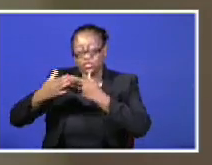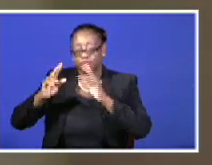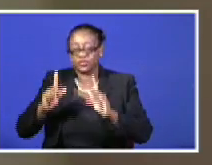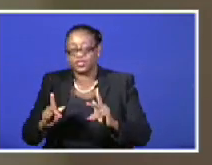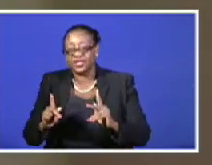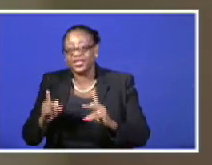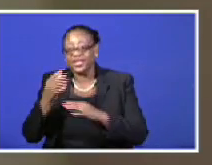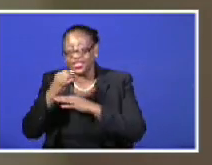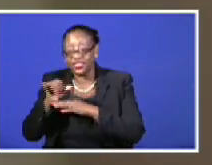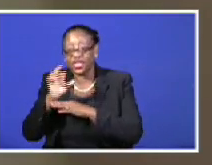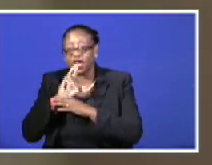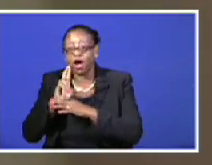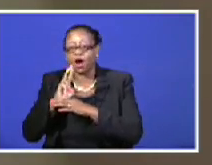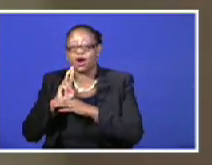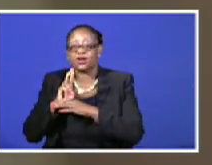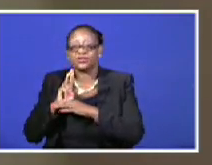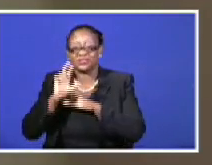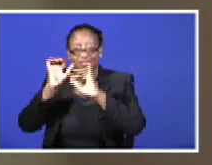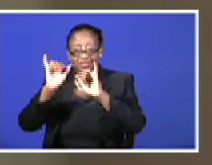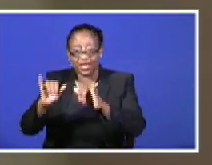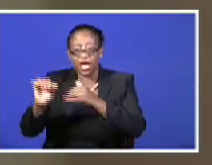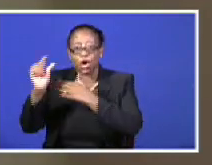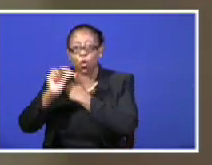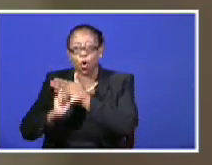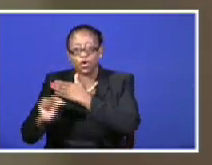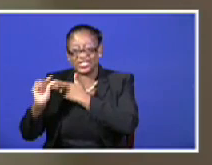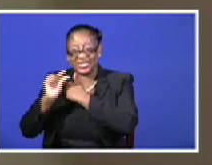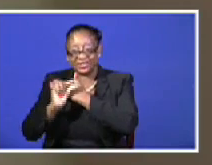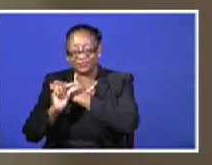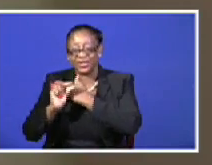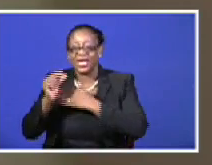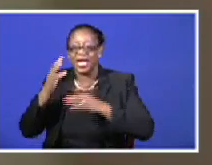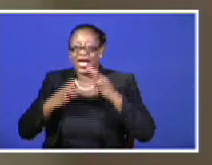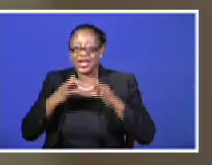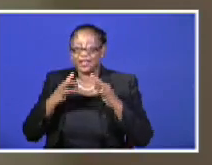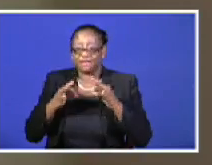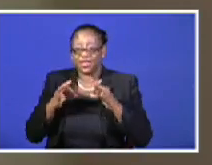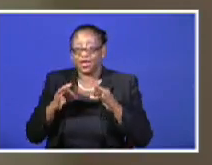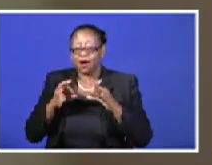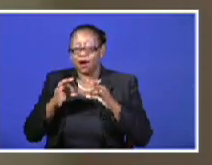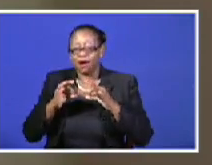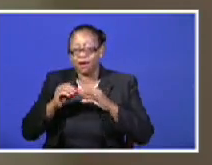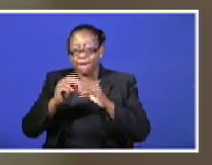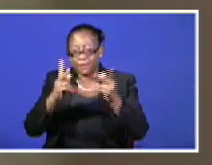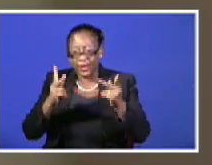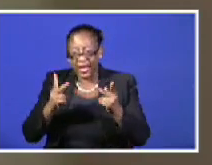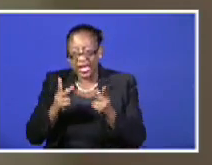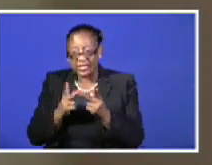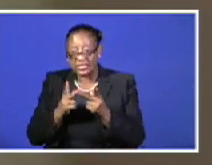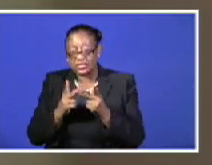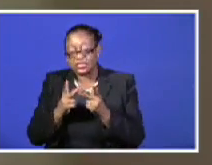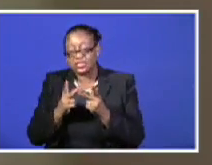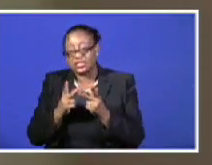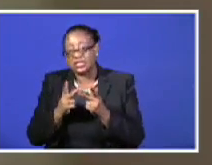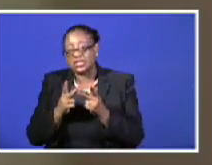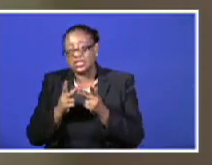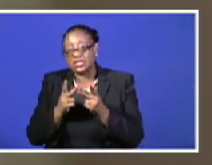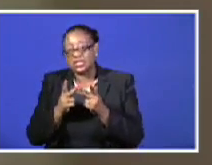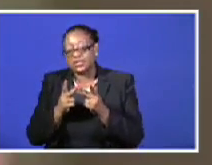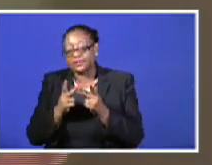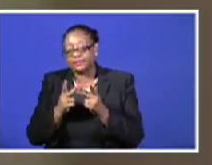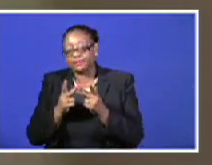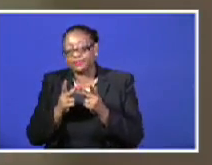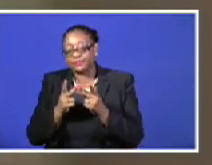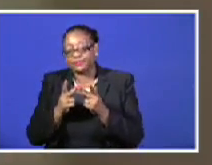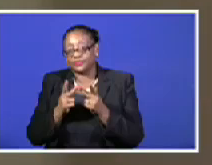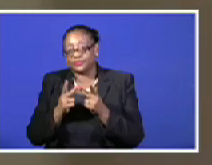they are to be in quarantine. And they are placed in a way of doing this thing